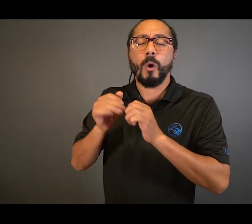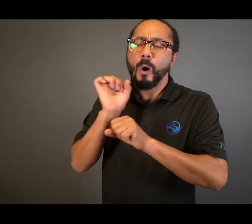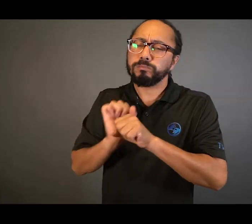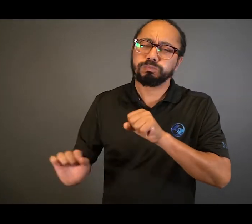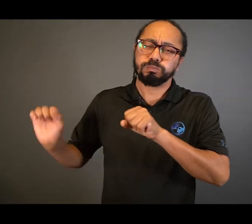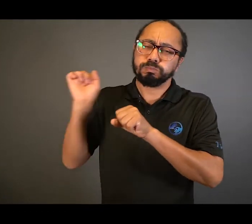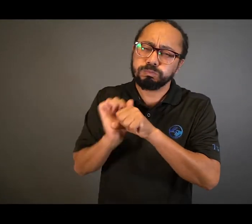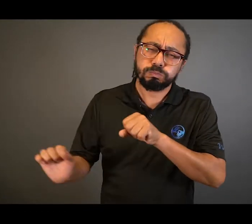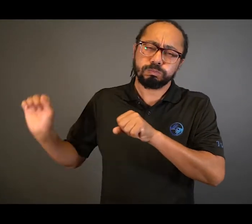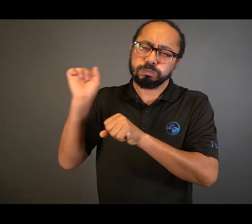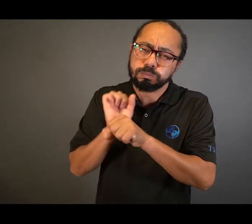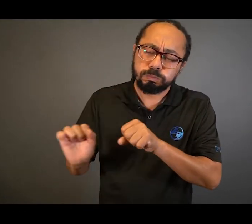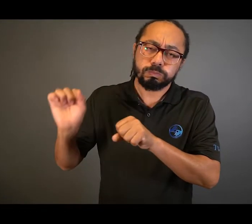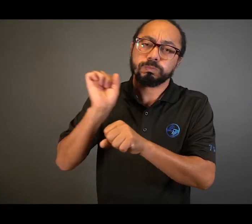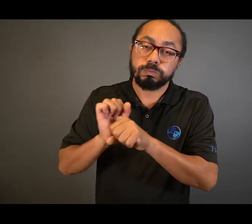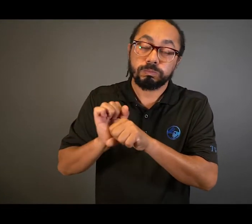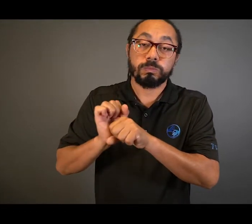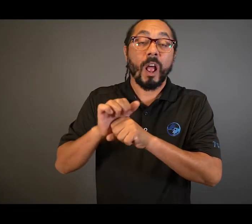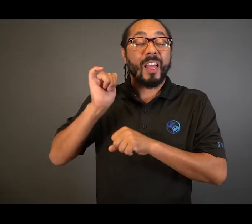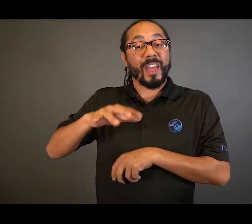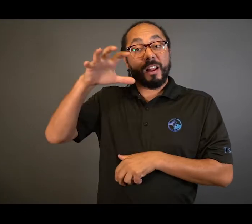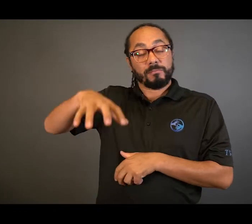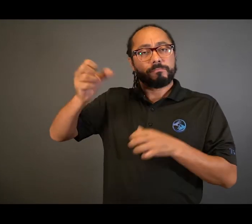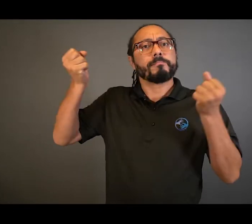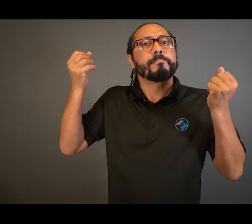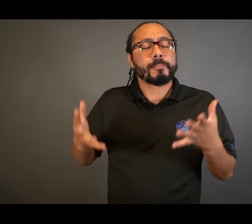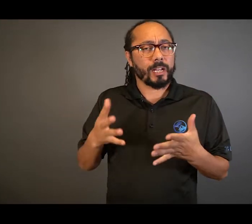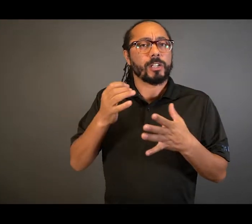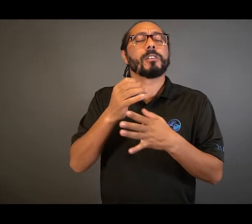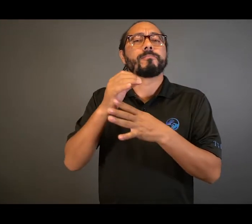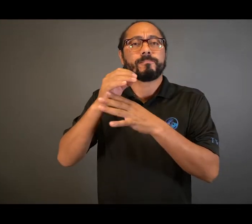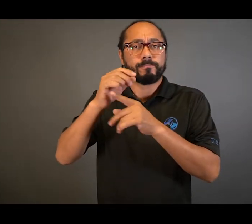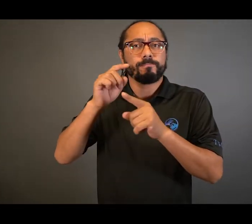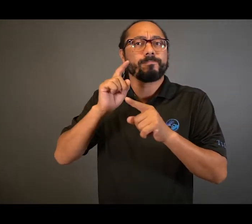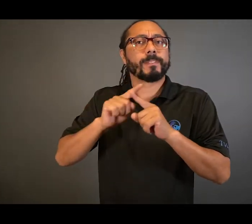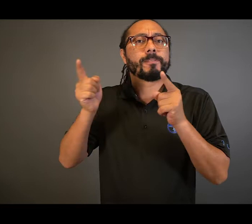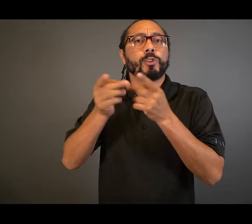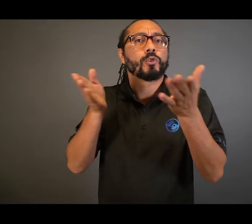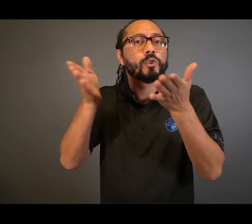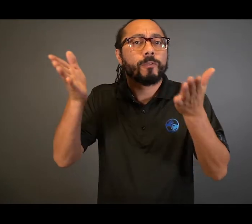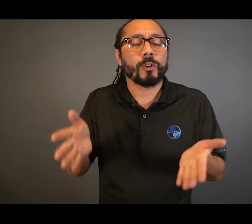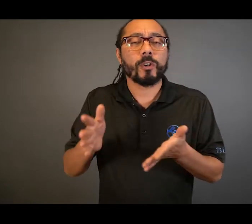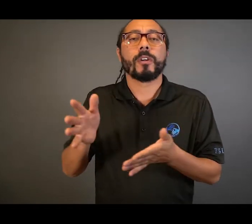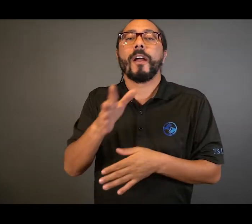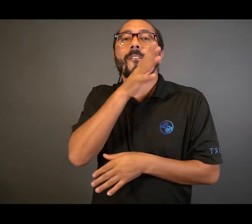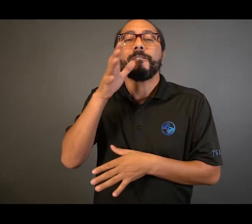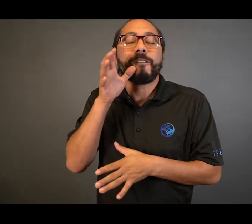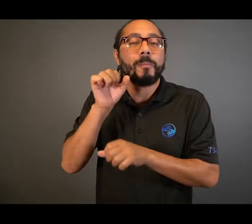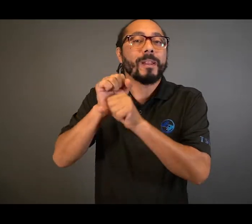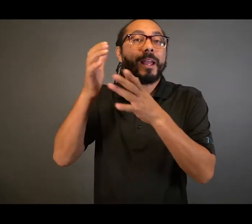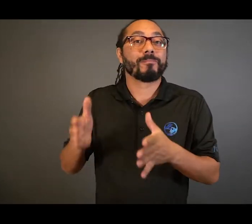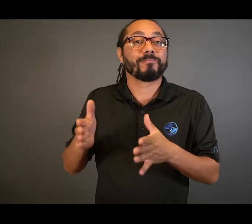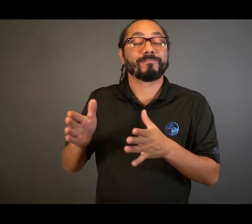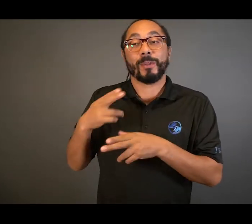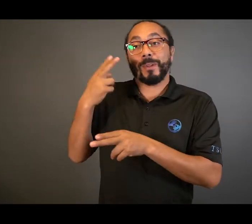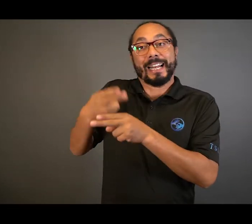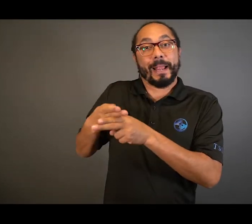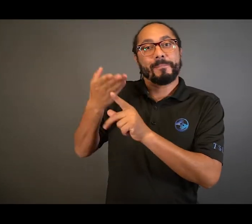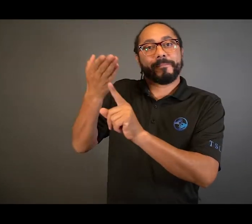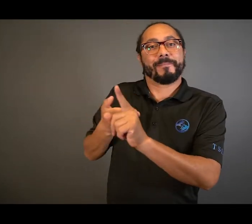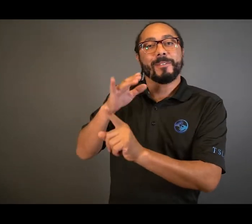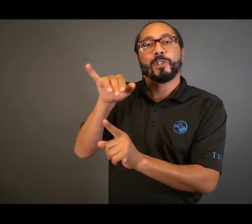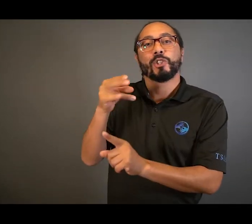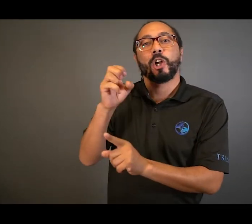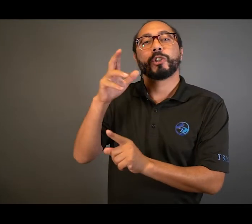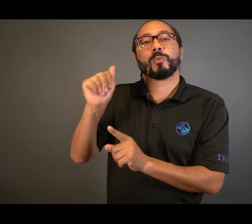farm, and over the years the household included many servants and farm laborers, including Joshua Glover.